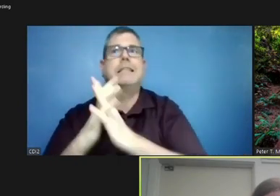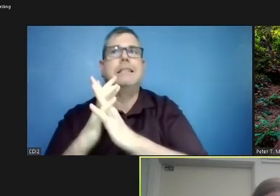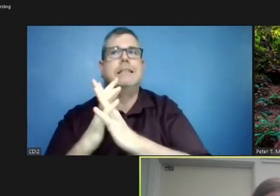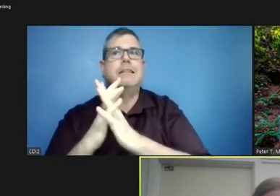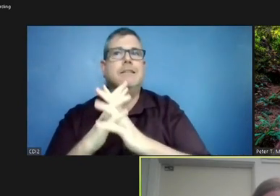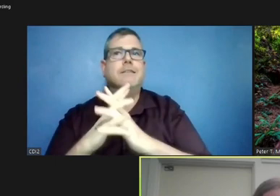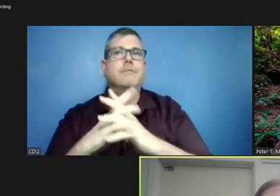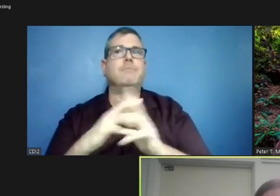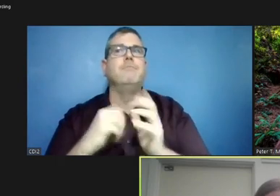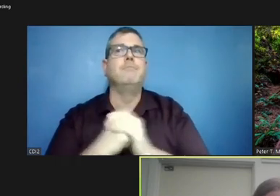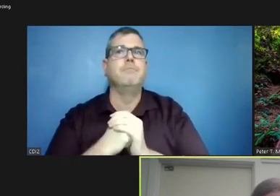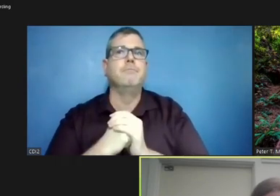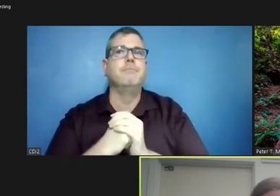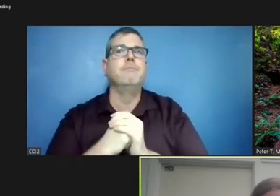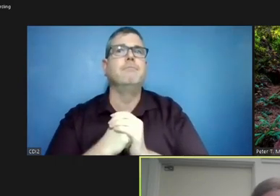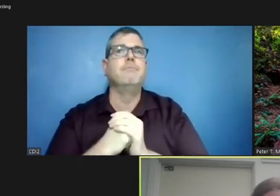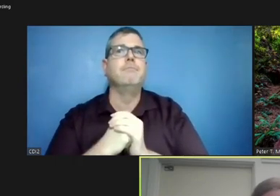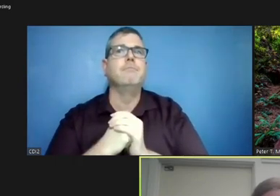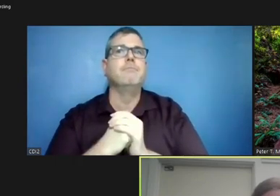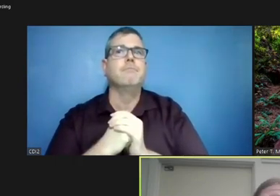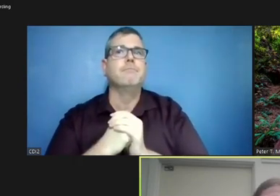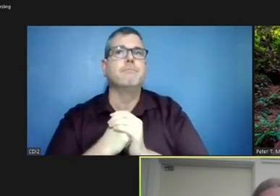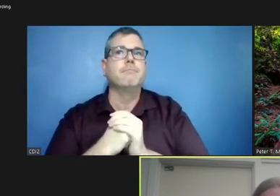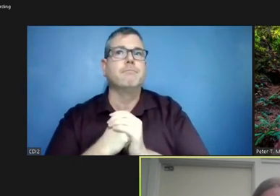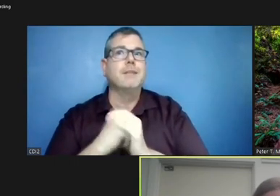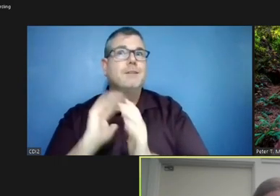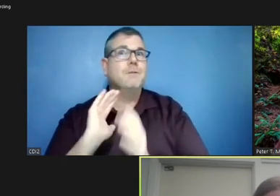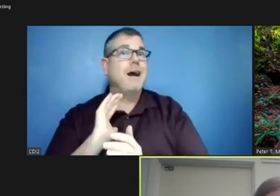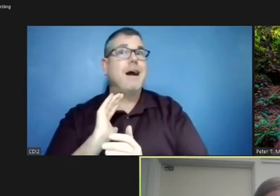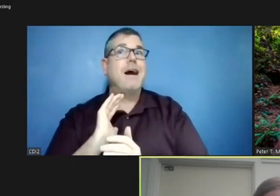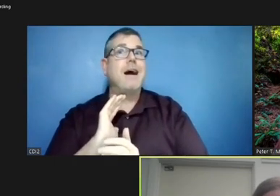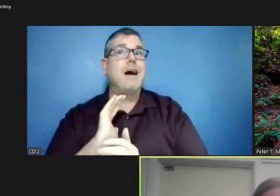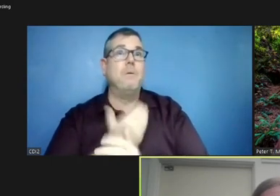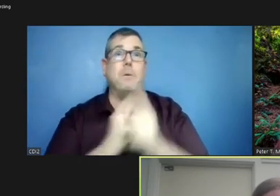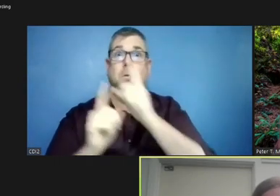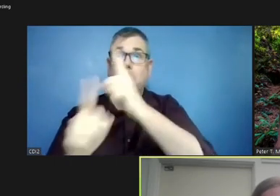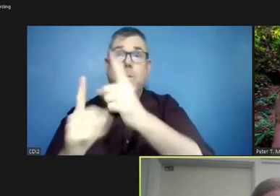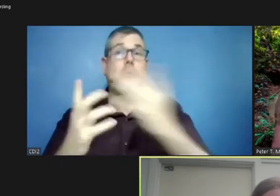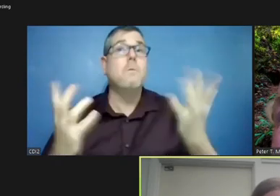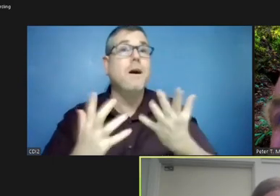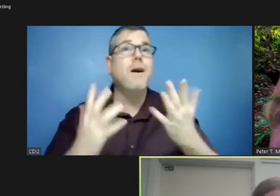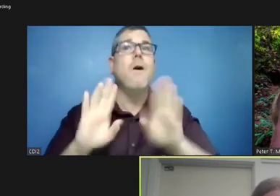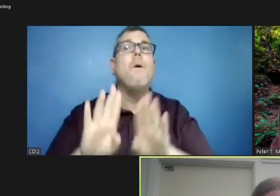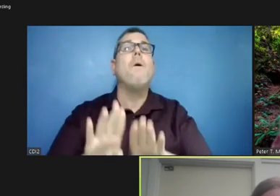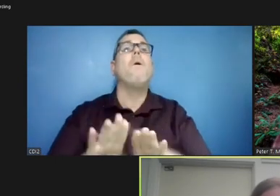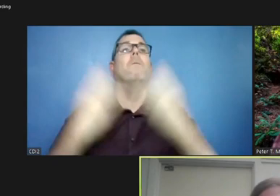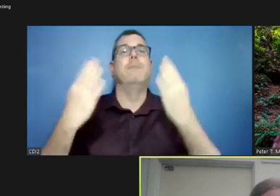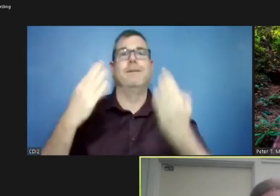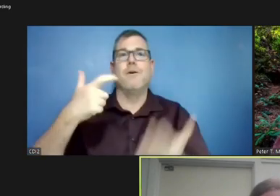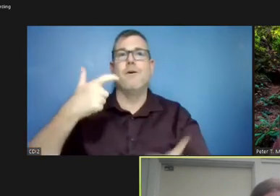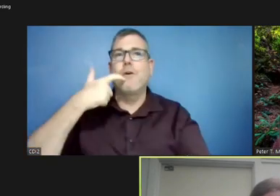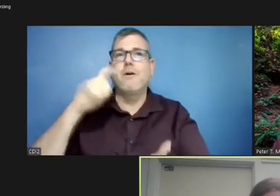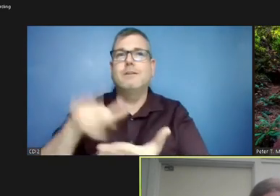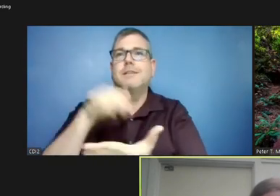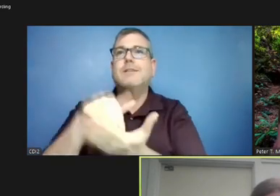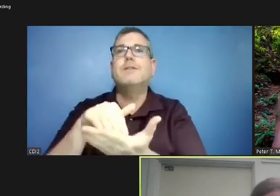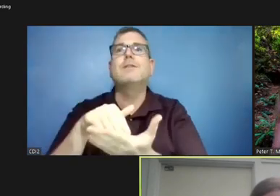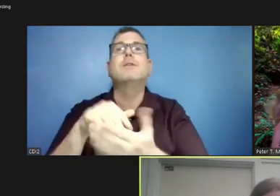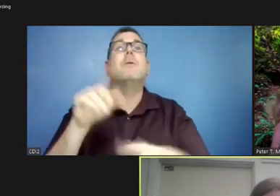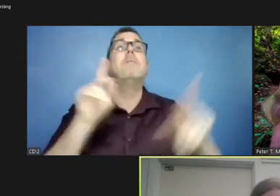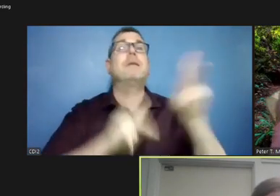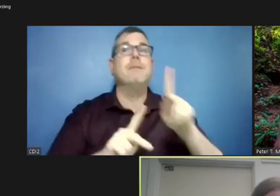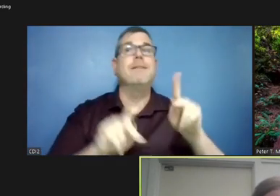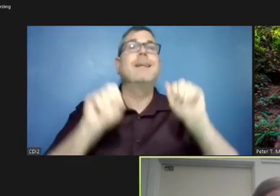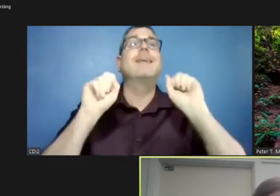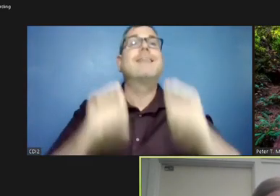our goal is by next week to launch a call center functionality so people could call for an appointment and also speak to a person